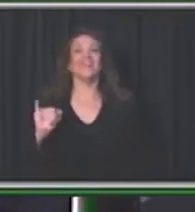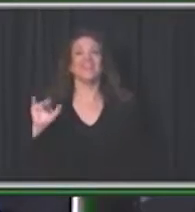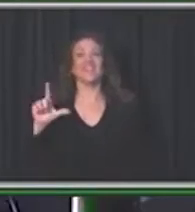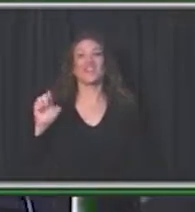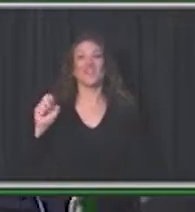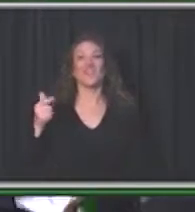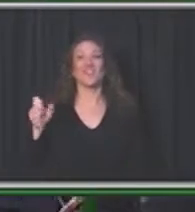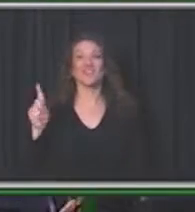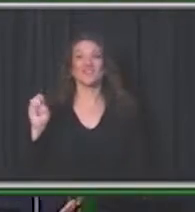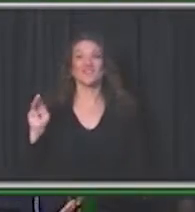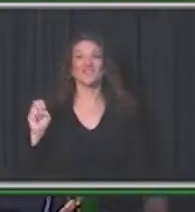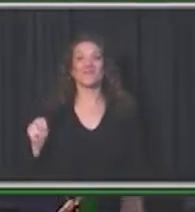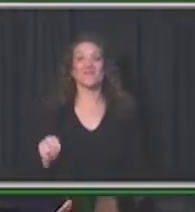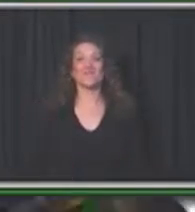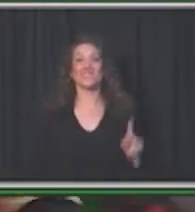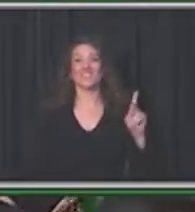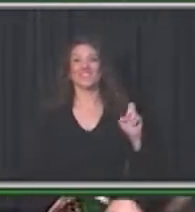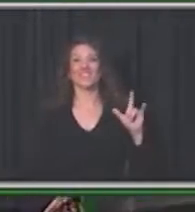Kelly Lee.